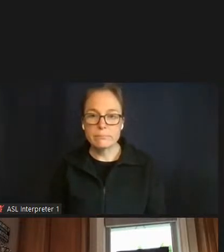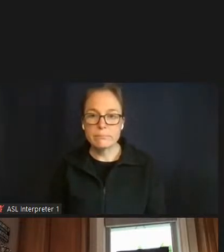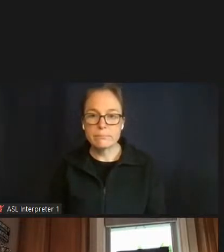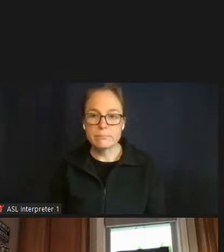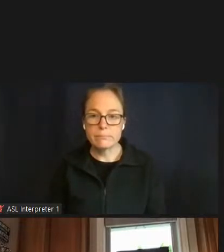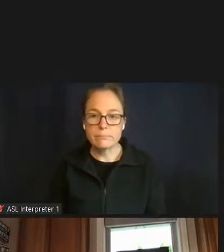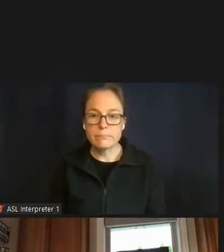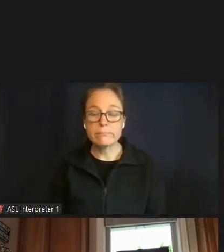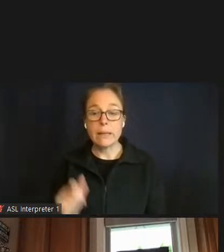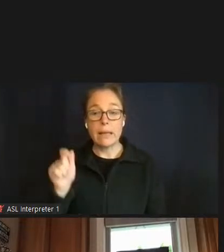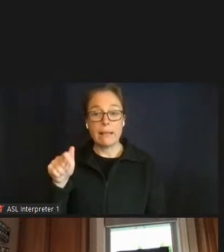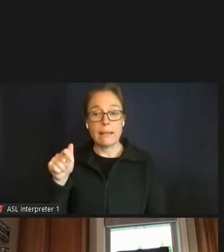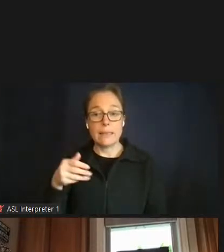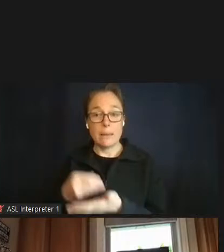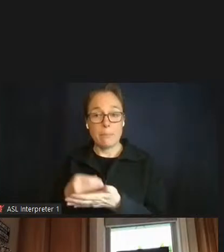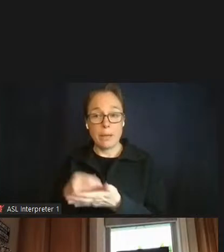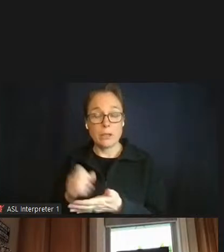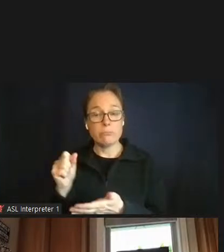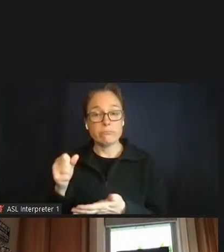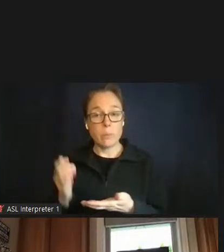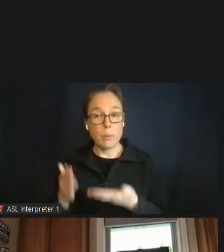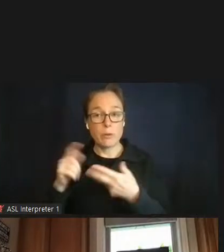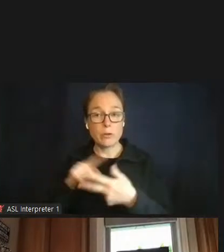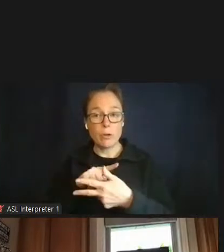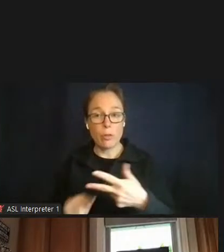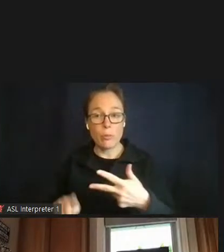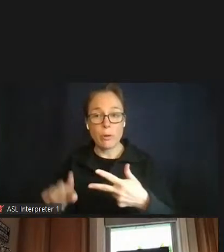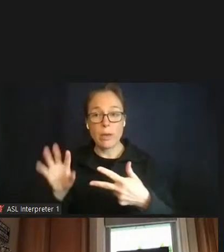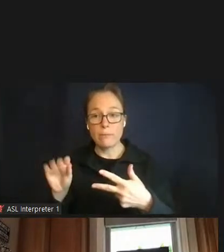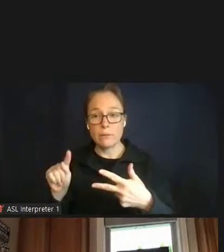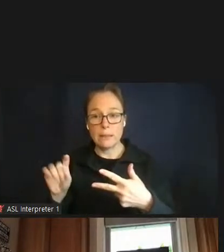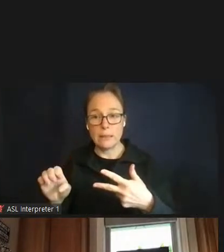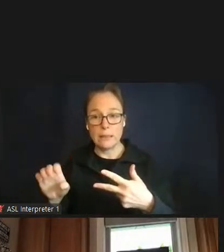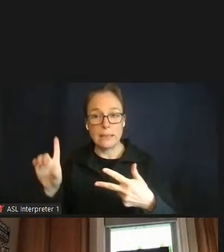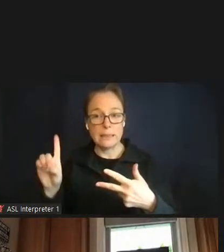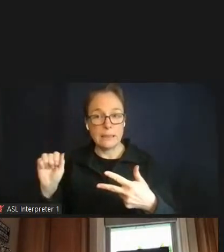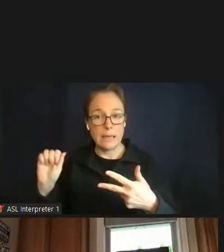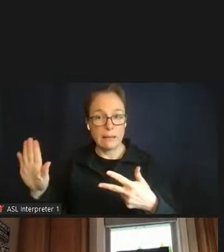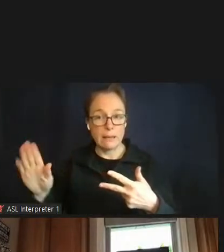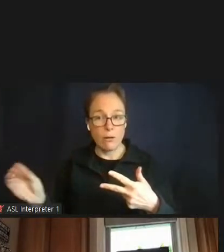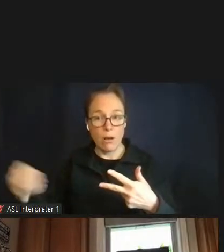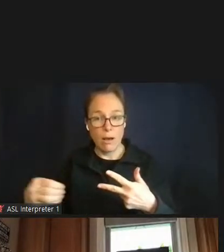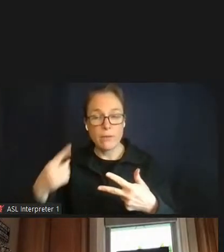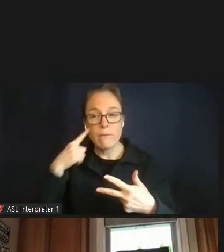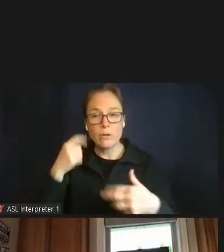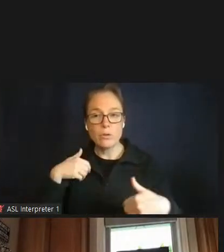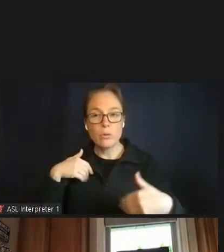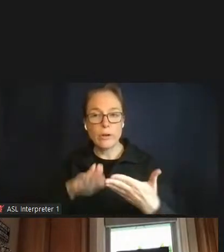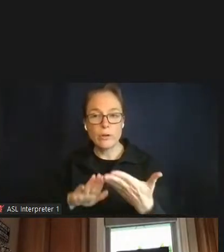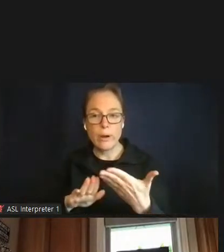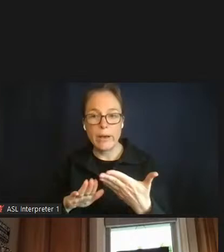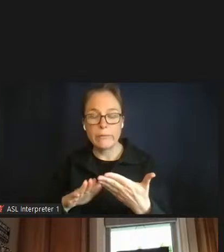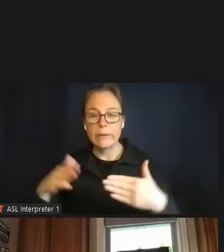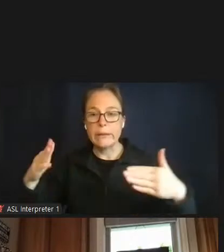This budget does propose 3 new FTE for the District Attorney's Office, primarily to address the unfunded mandate around discovery law